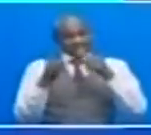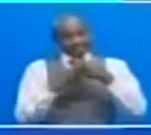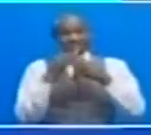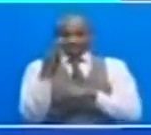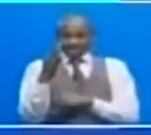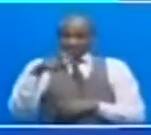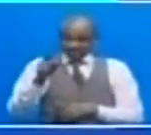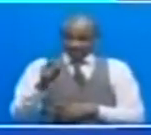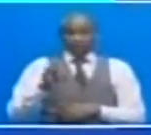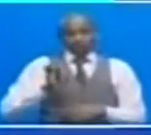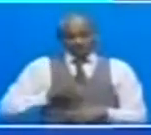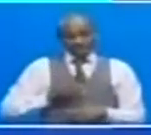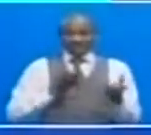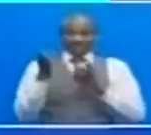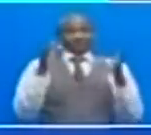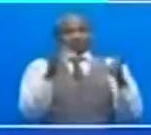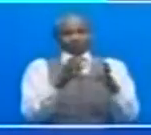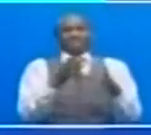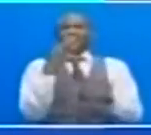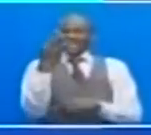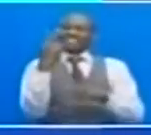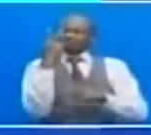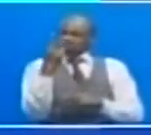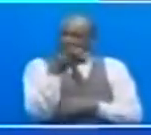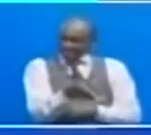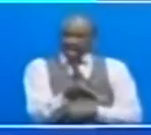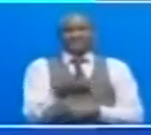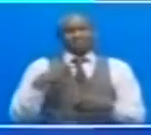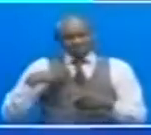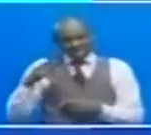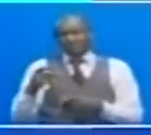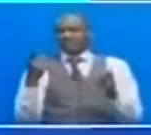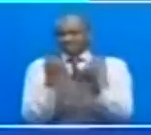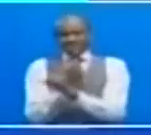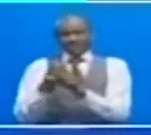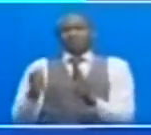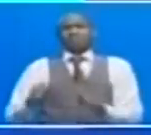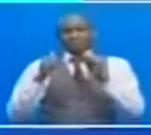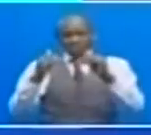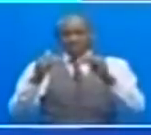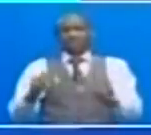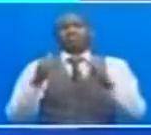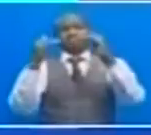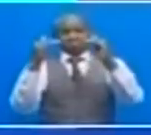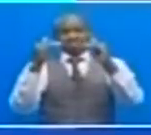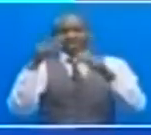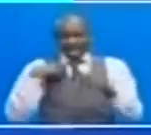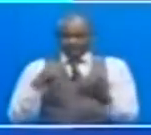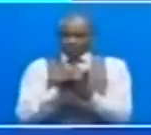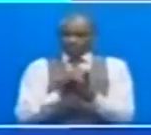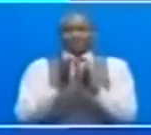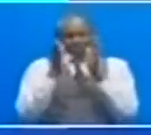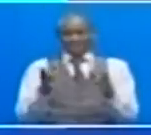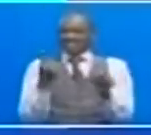Women's Service Corps. Her 32 years of service has seen her appointed battalion second in command, staff officer to audit personnel and